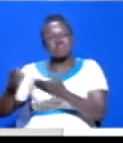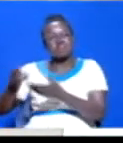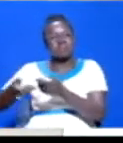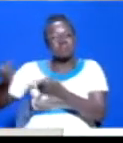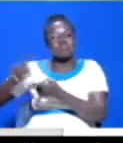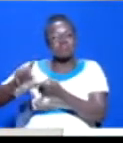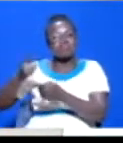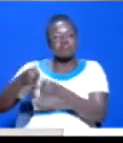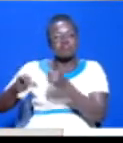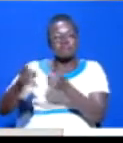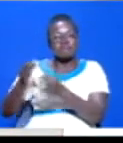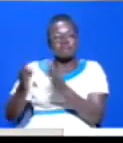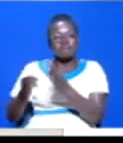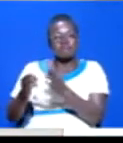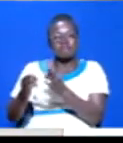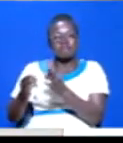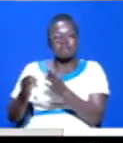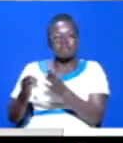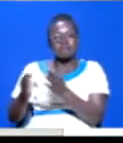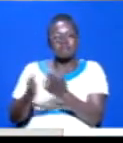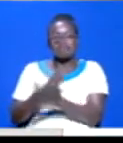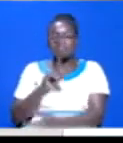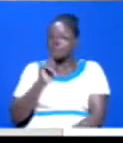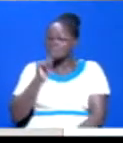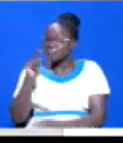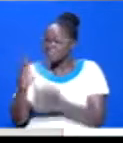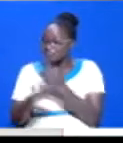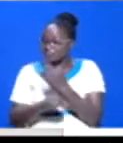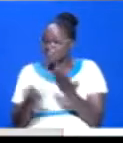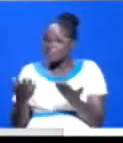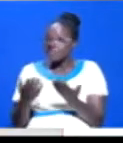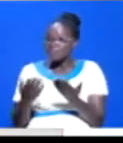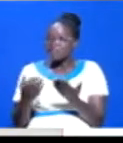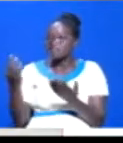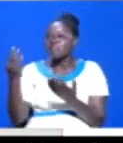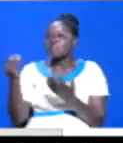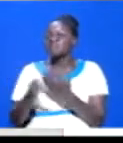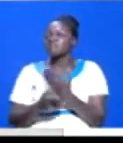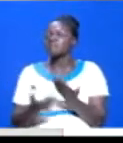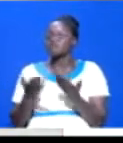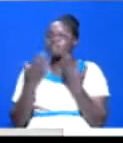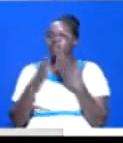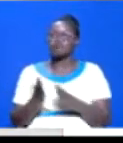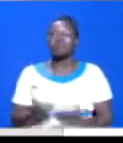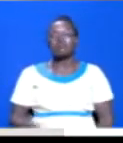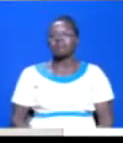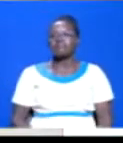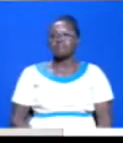somebody who has stolen chicken, that is done in 3 months. So